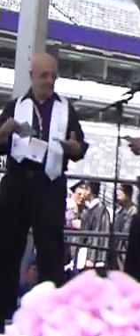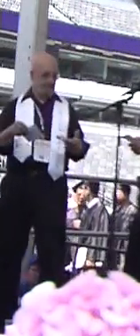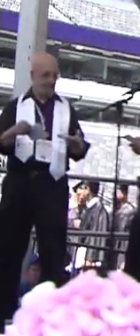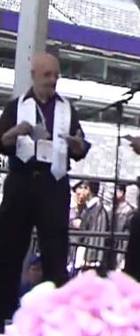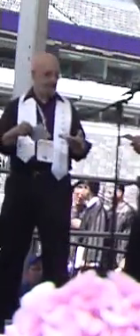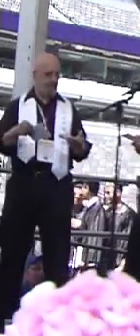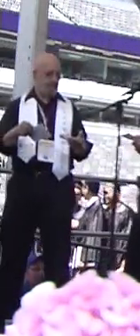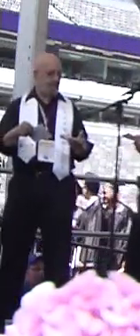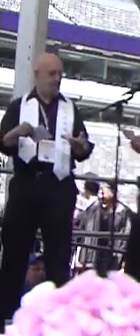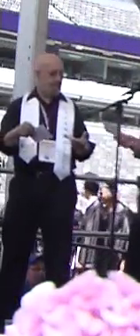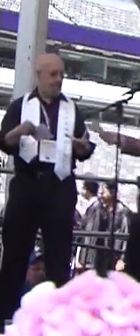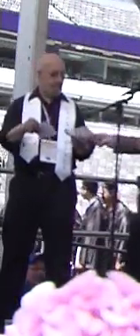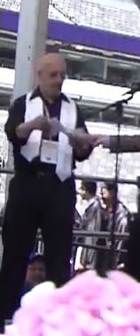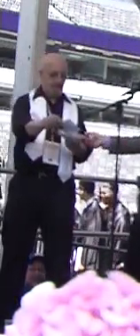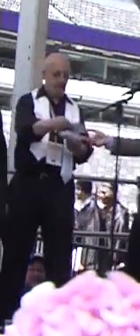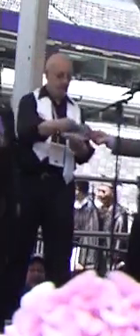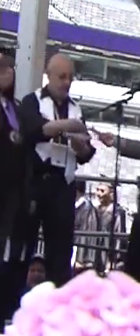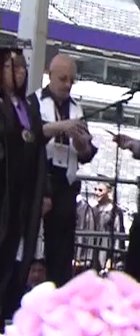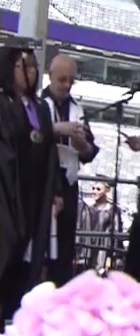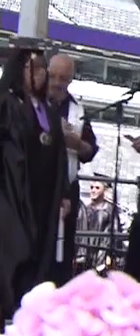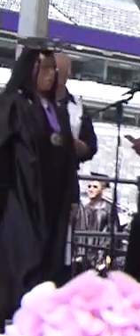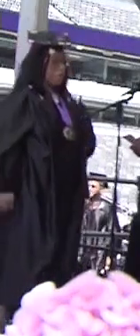Carol Chokwe Puma.